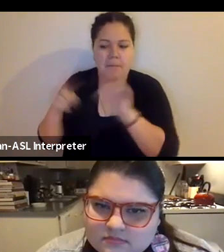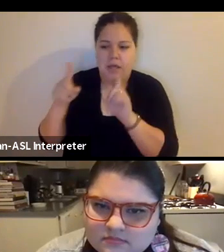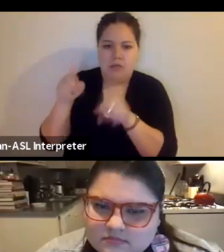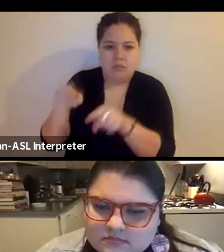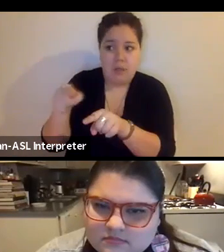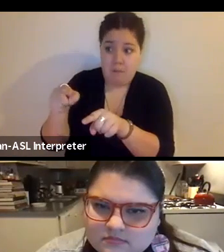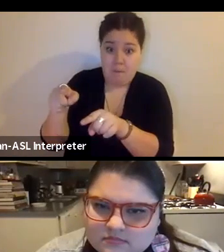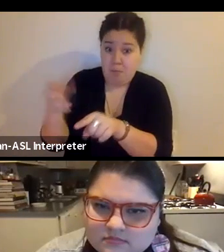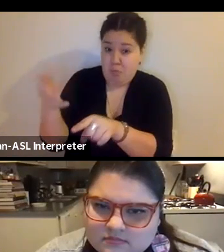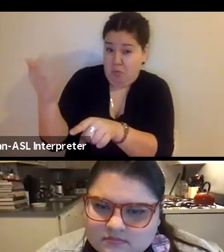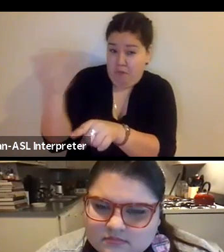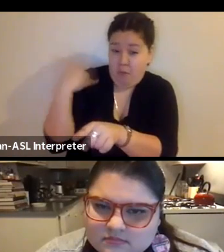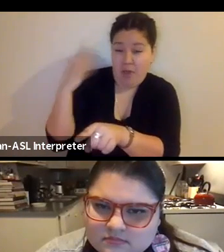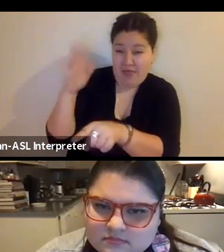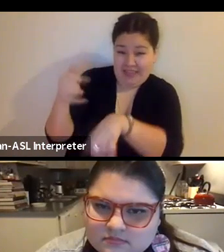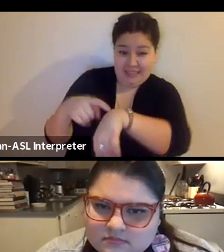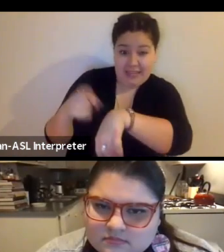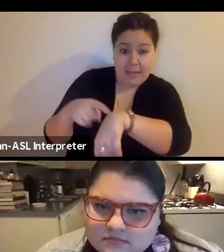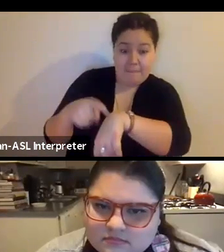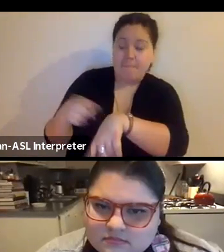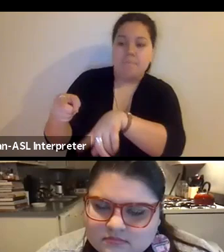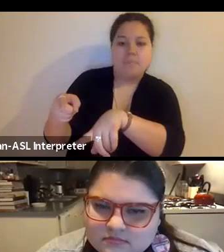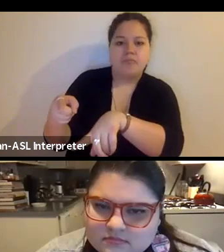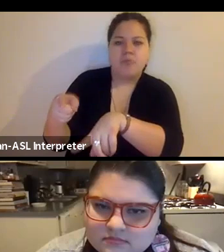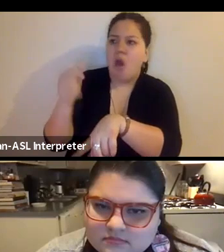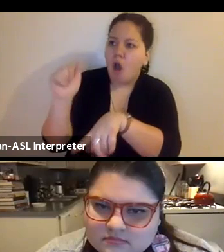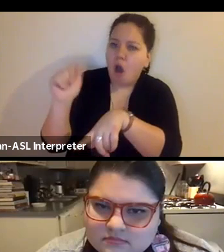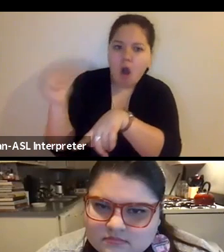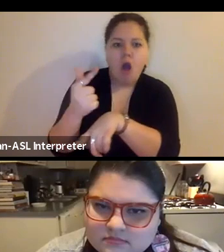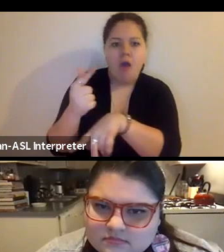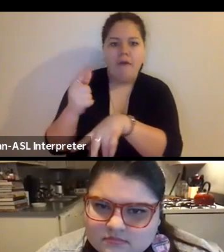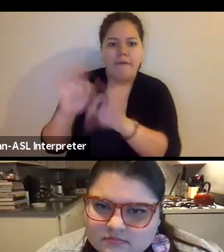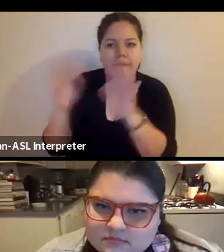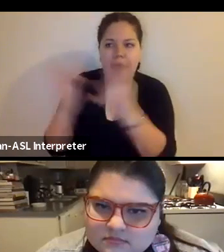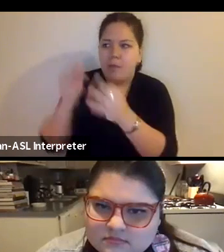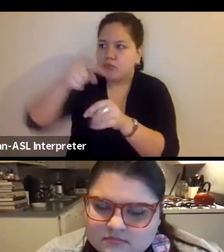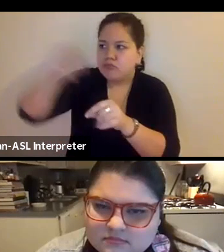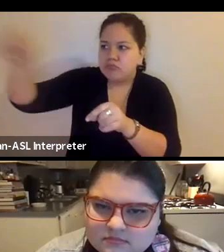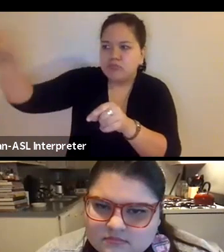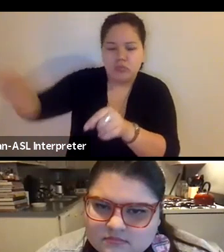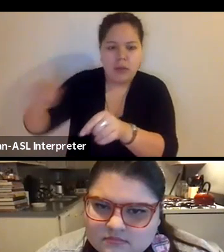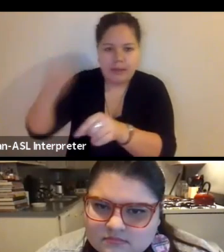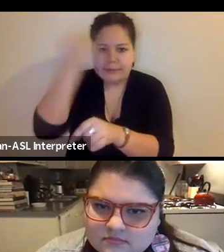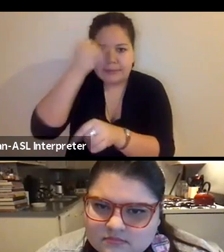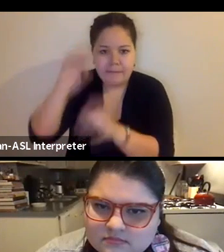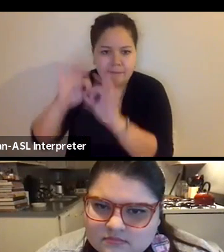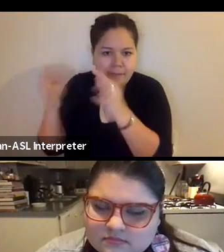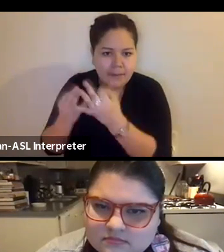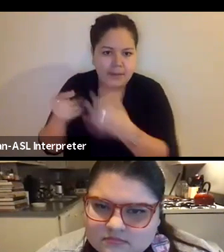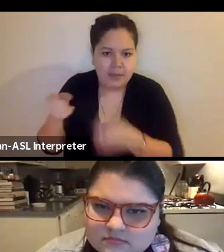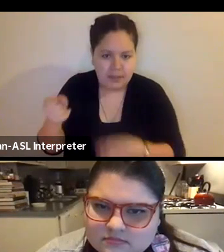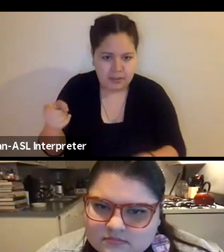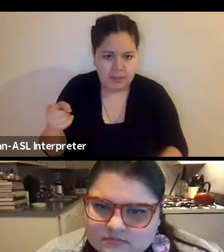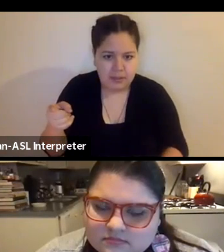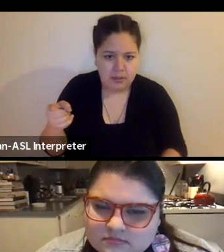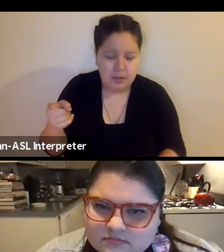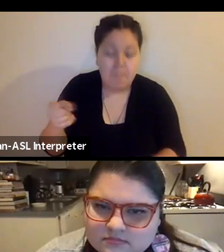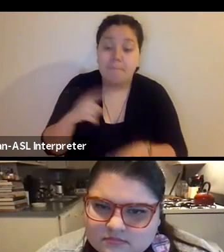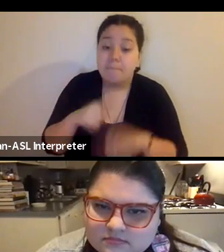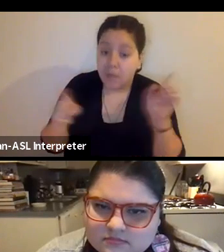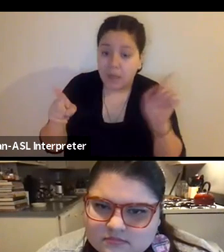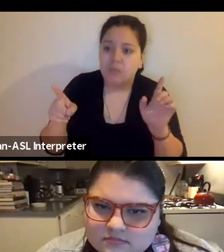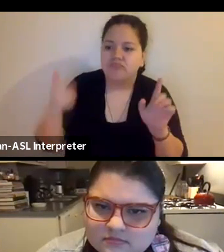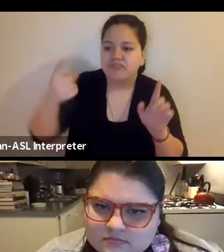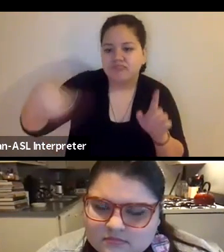Italian families within several blocks around me. Those families were gentrified about 50